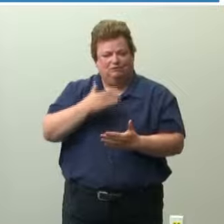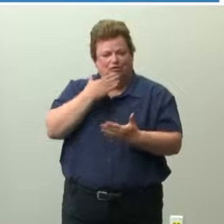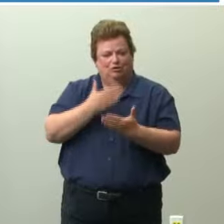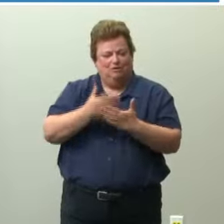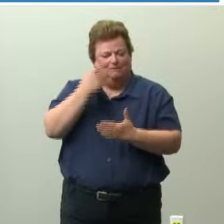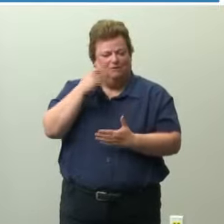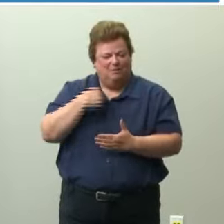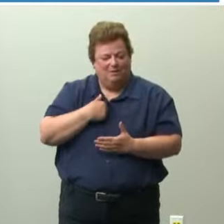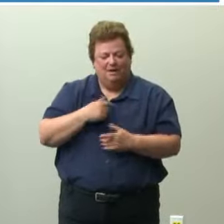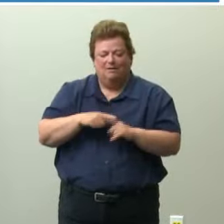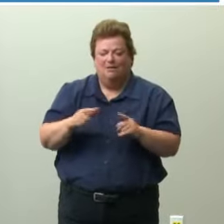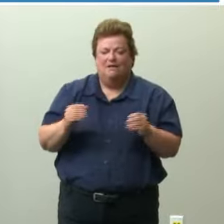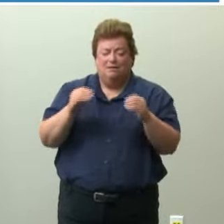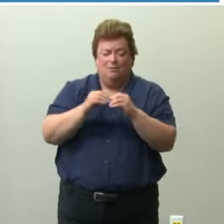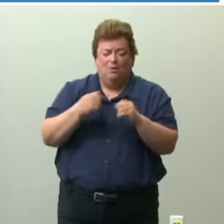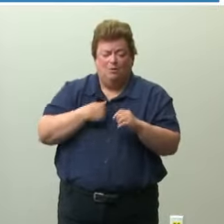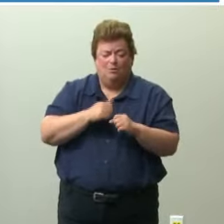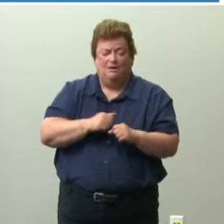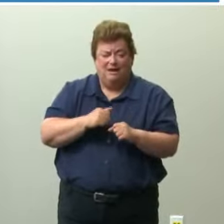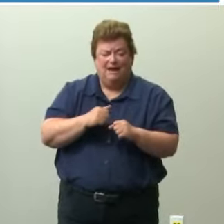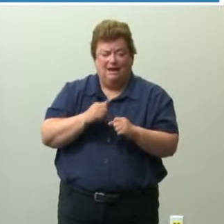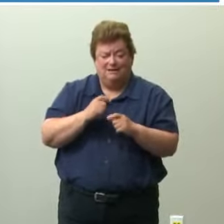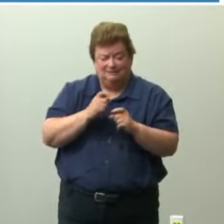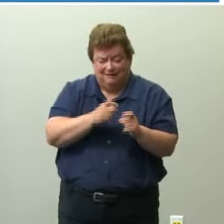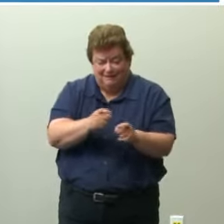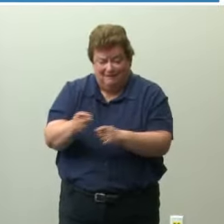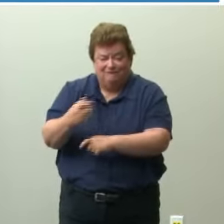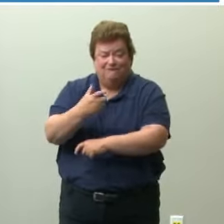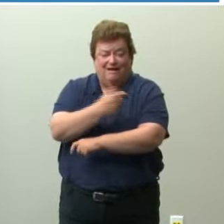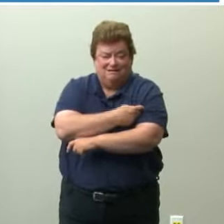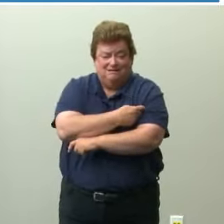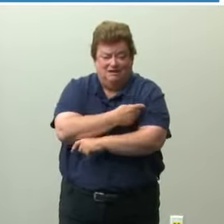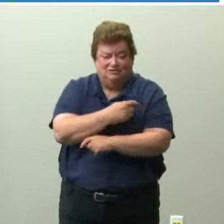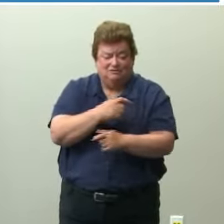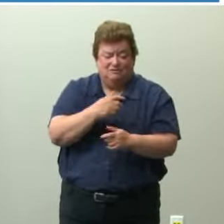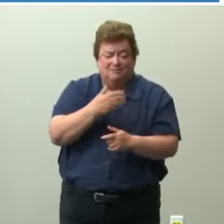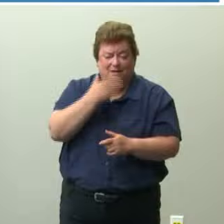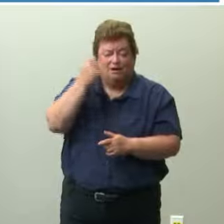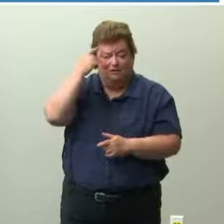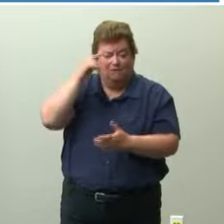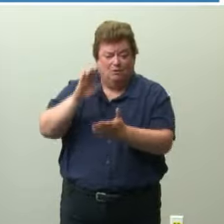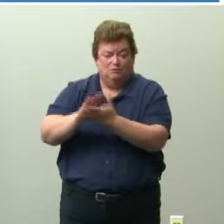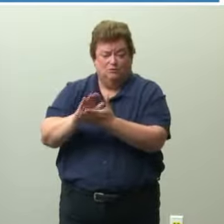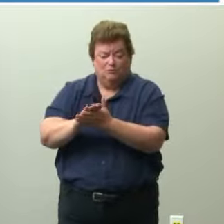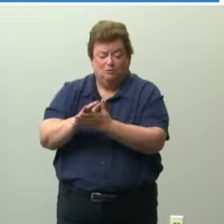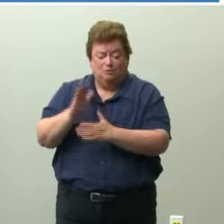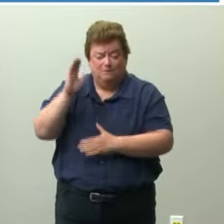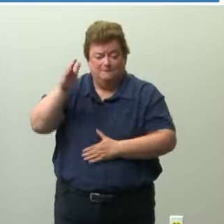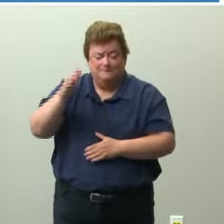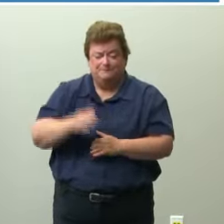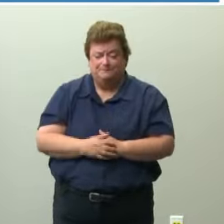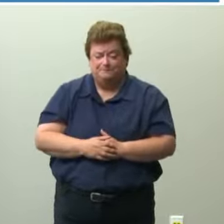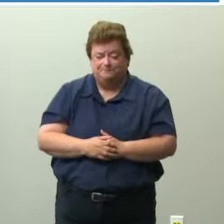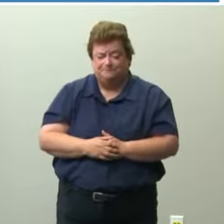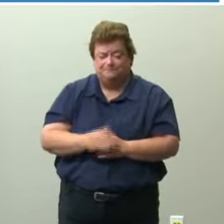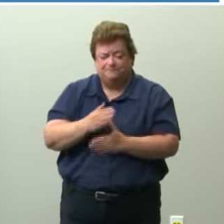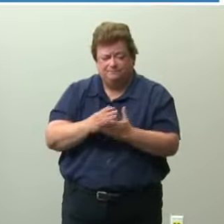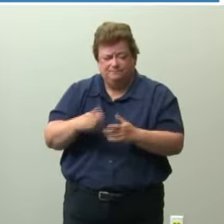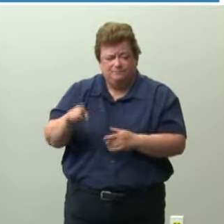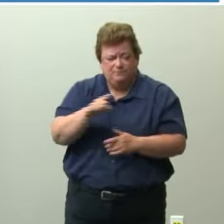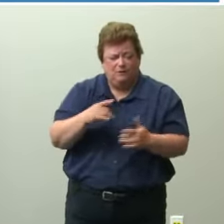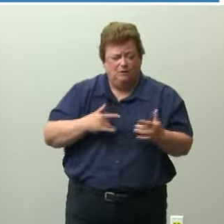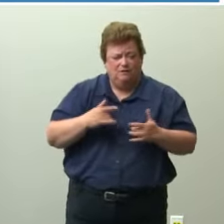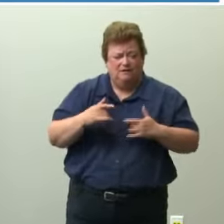get vaccinated, the safer our schools will be. I know that there are some out there that are concerned that